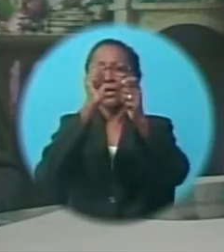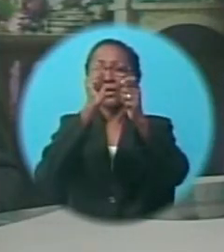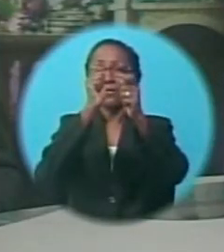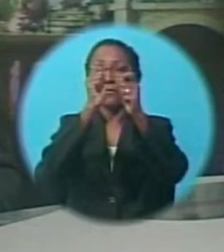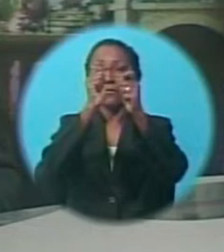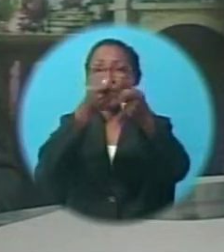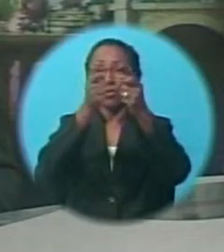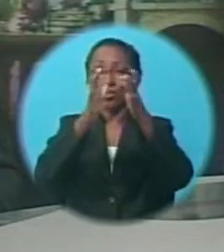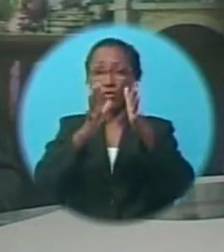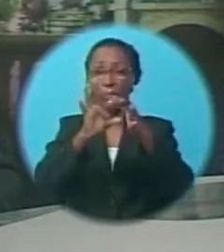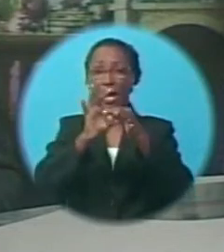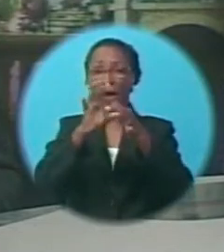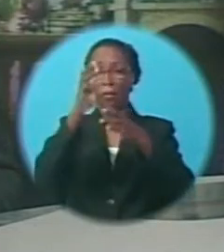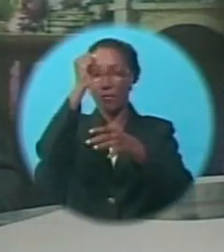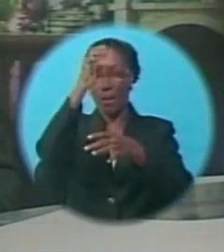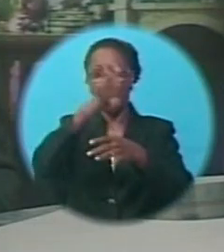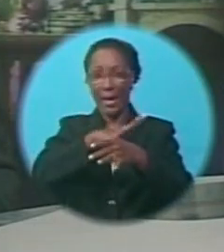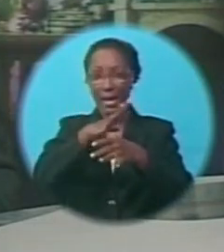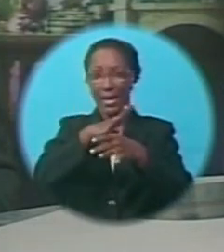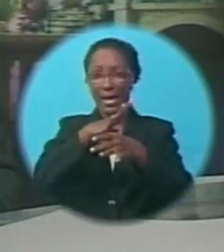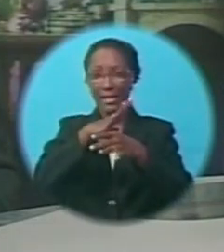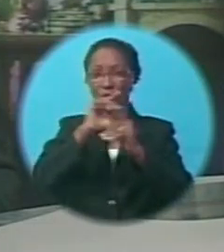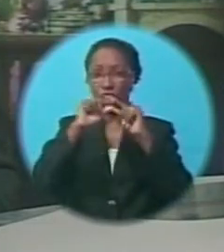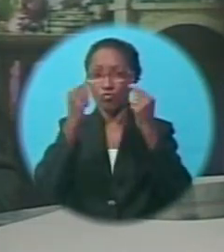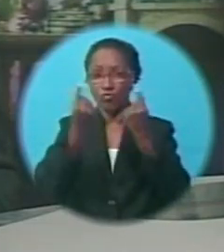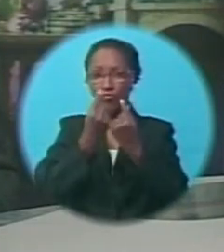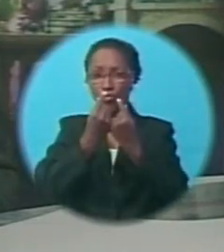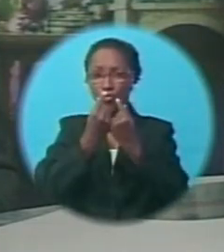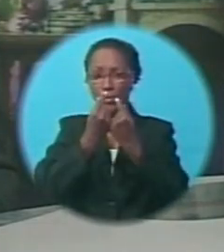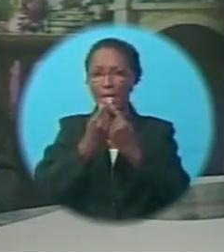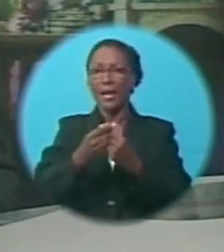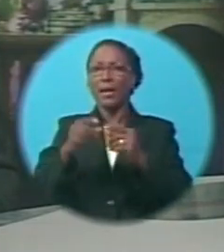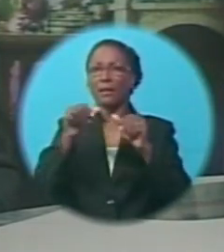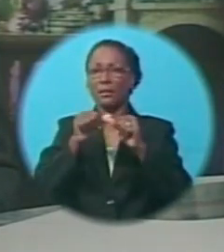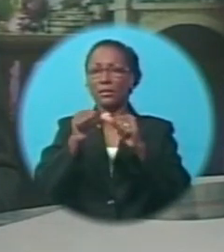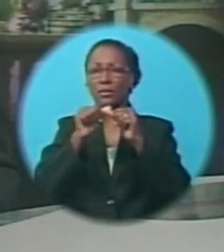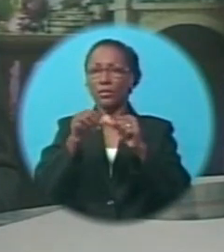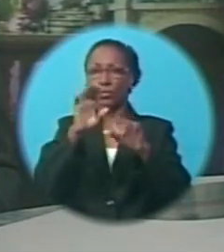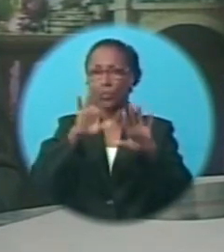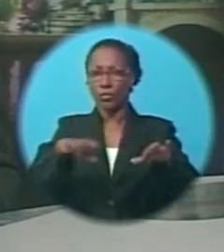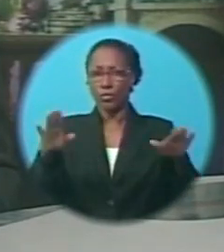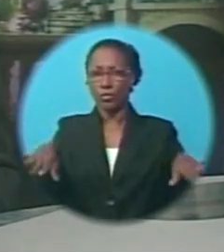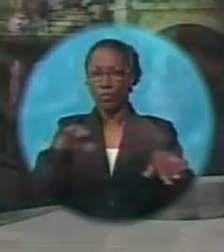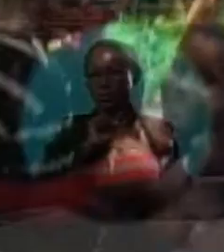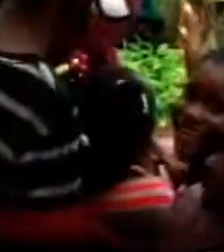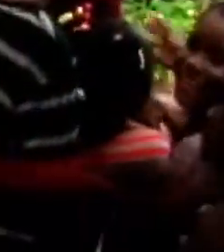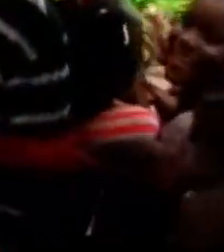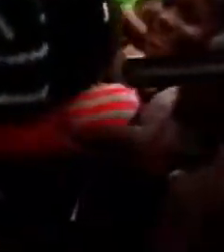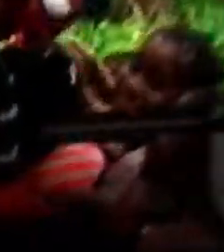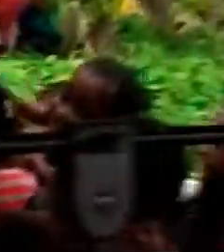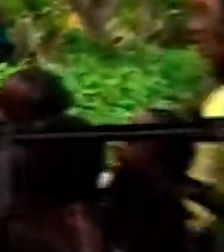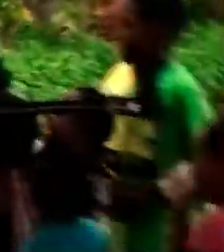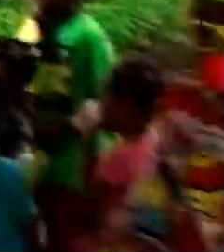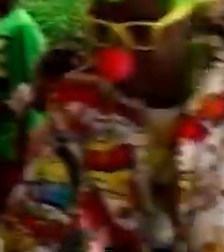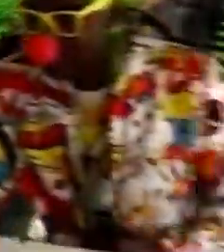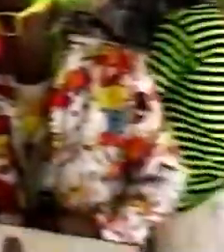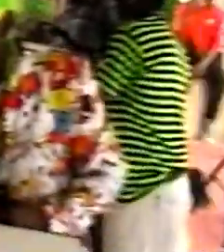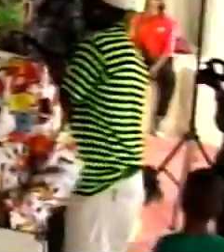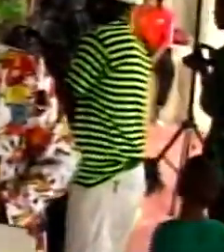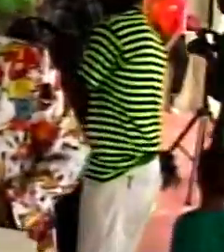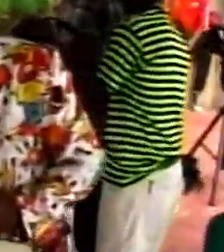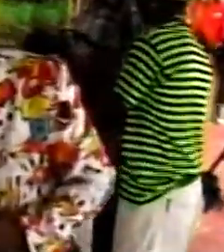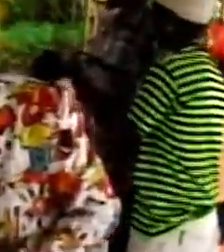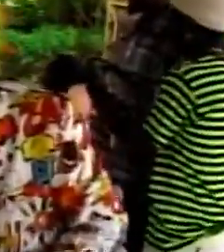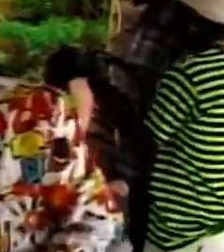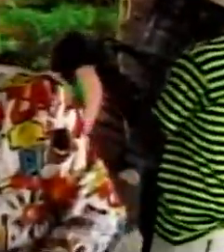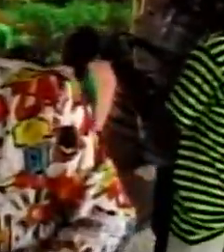Men charity is continuing to maintain its commitment to children on the island. This is over 180 children were treated to a day of fun